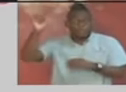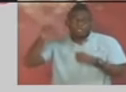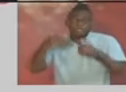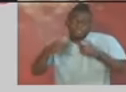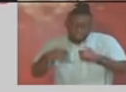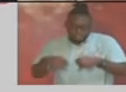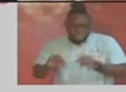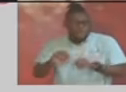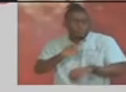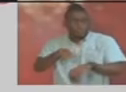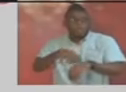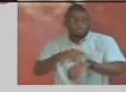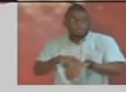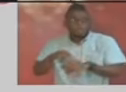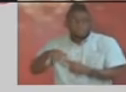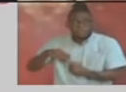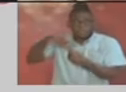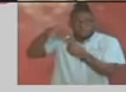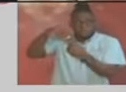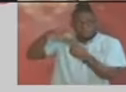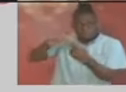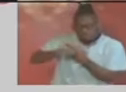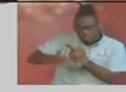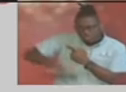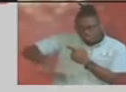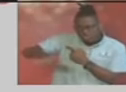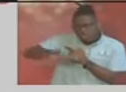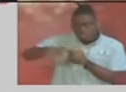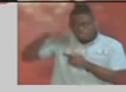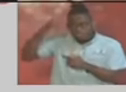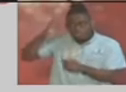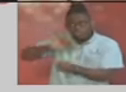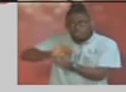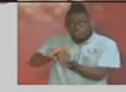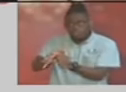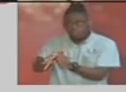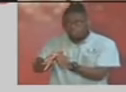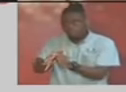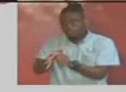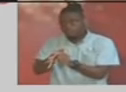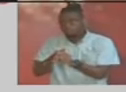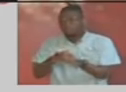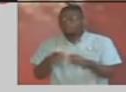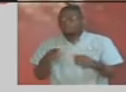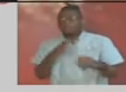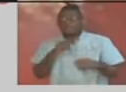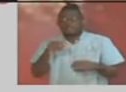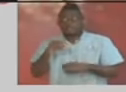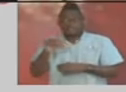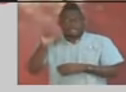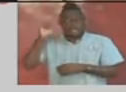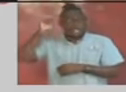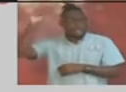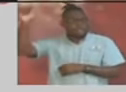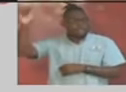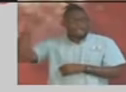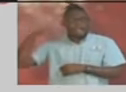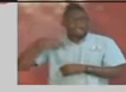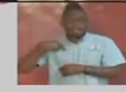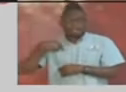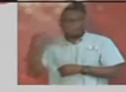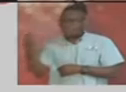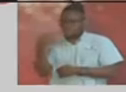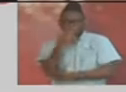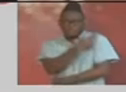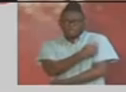they have earmarked for COVID-19, but to the most part, Arima going back as a full hospital is the only one in that scale at this